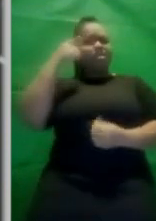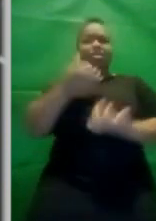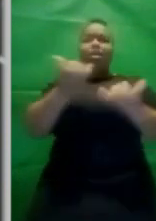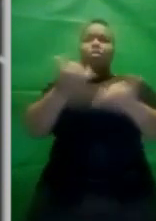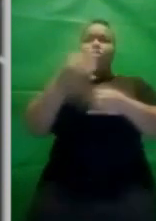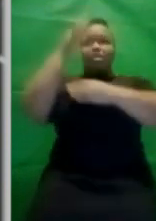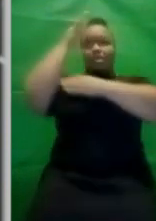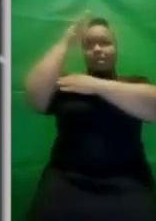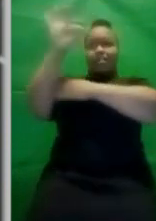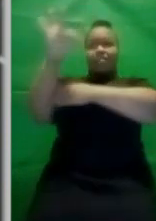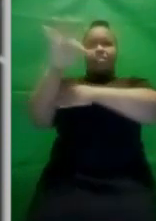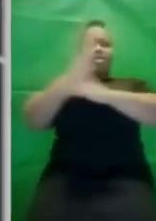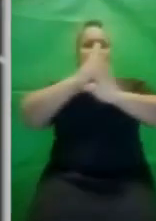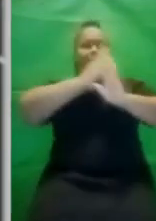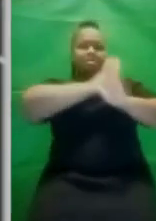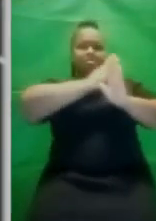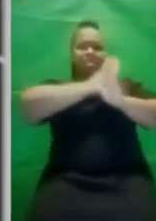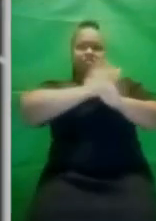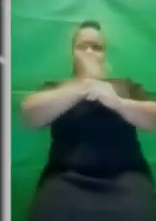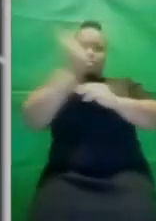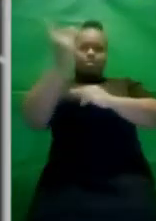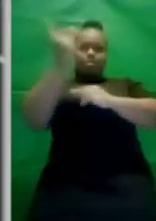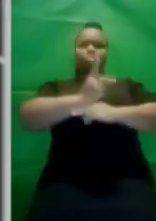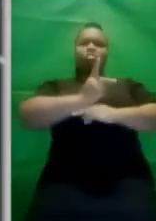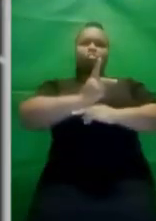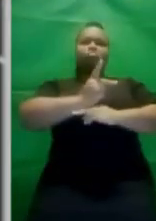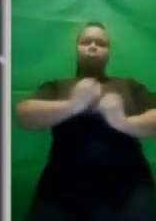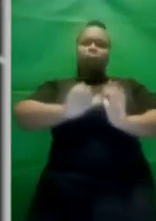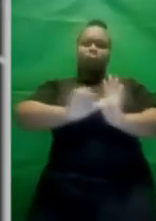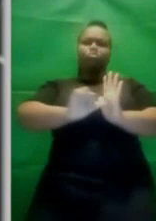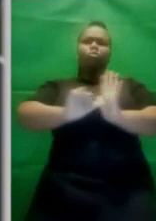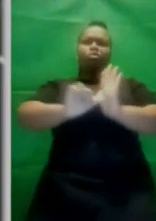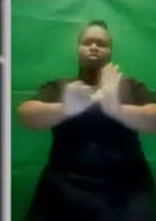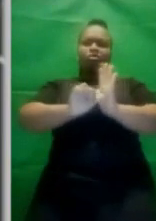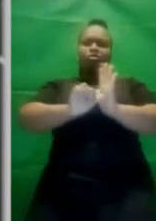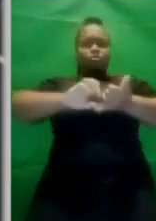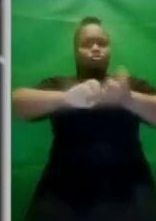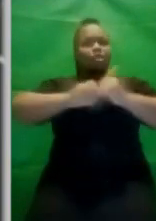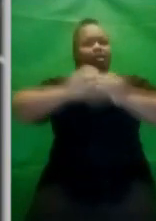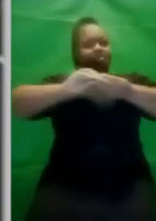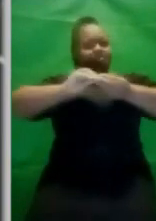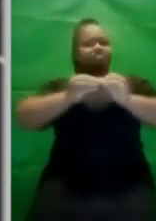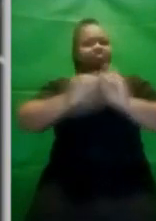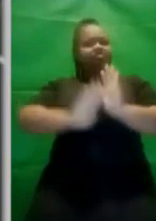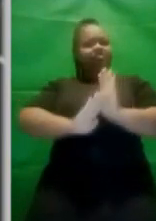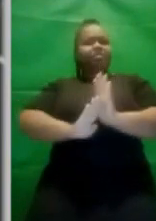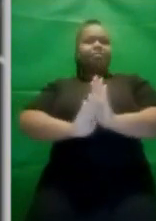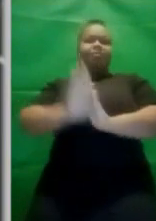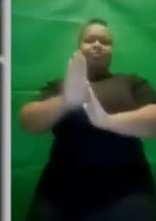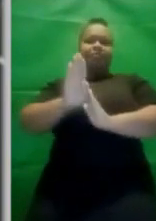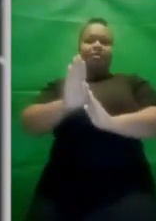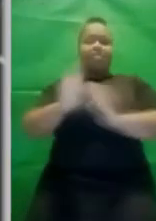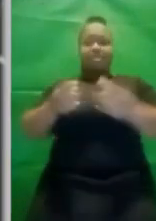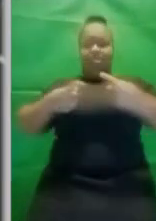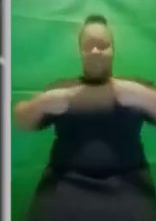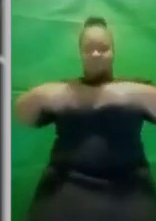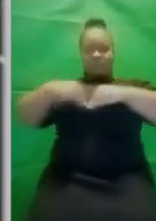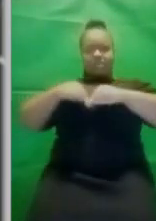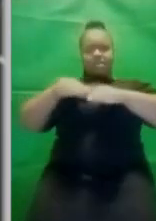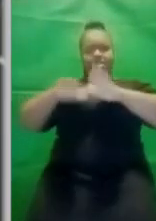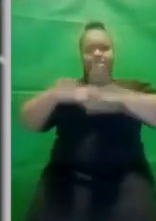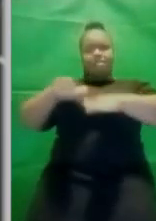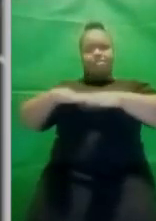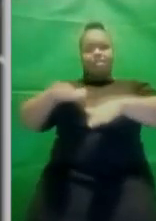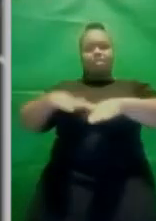sector is going to play a pivotal role to ensure that we ramp this up. And of course, as PanSALB, our constitutional obligation